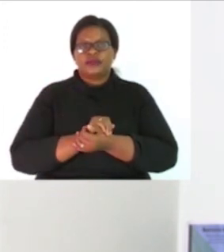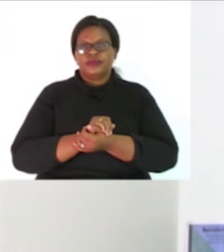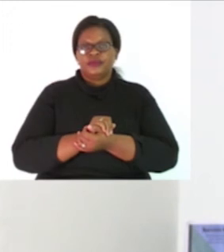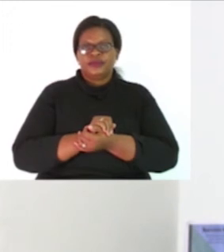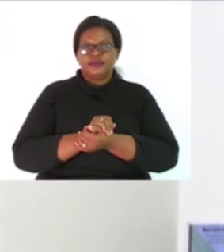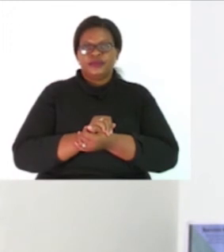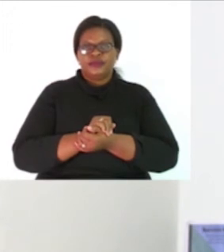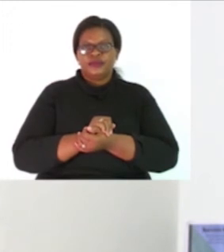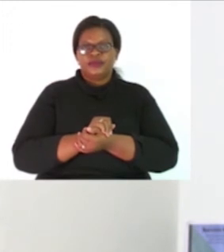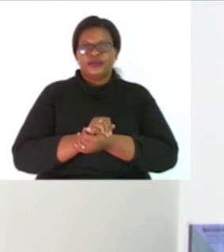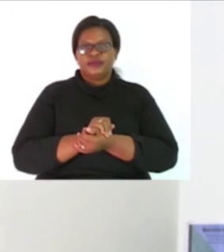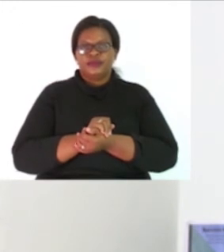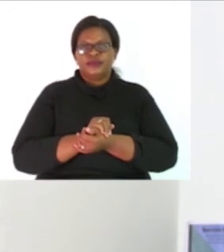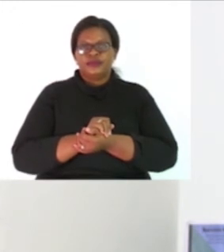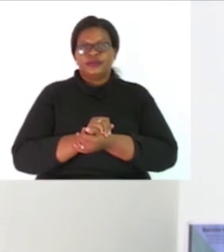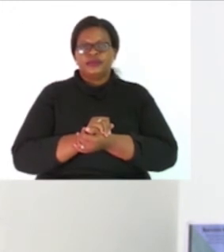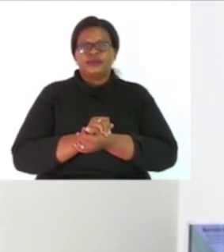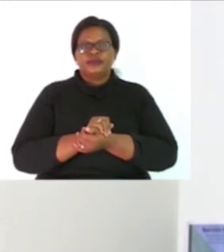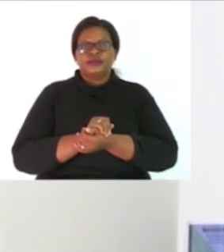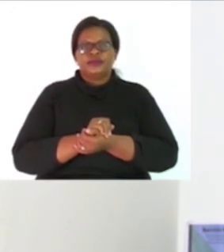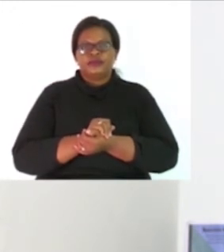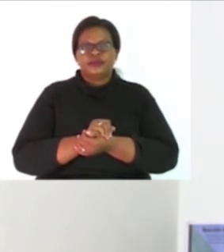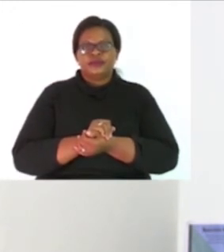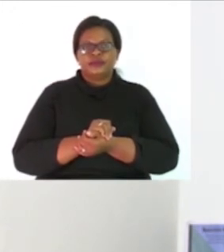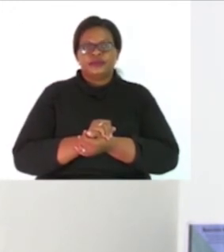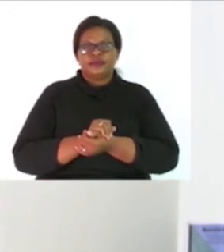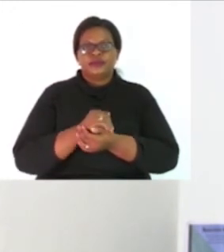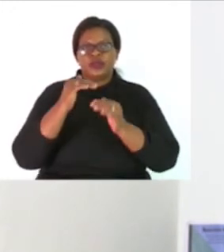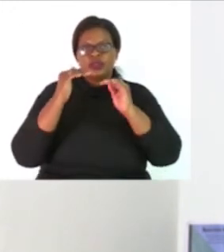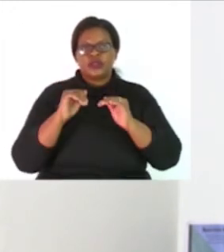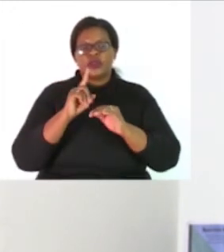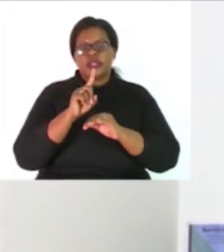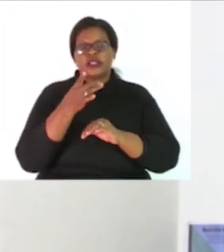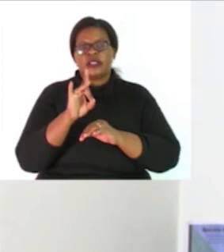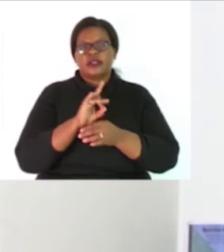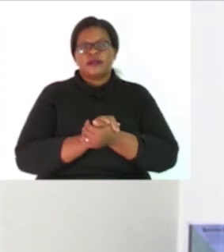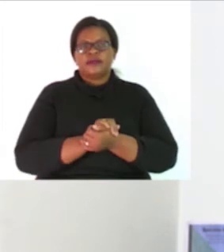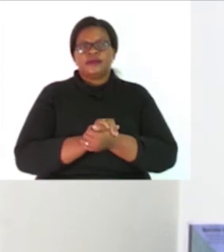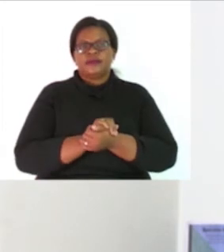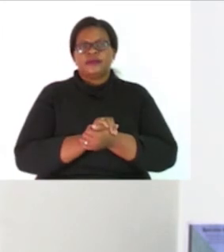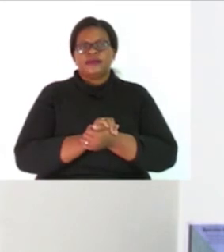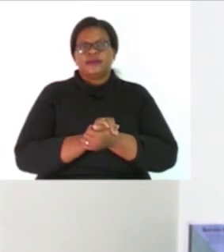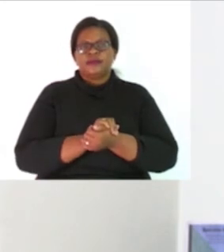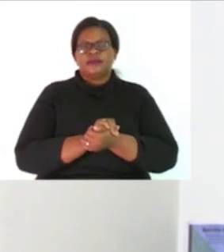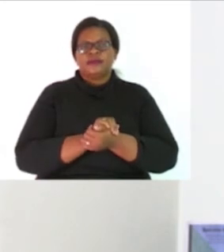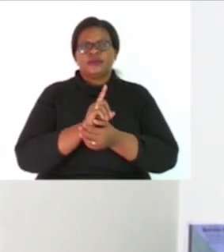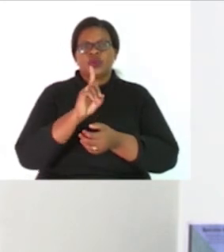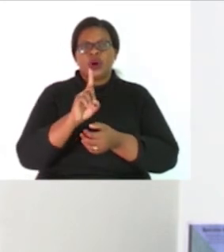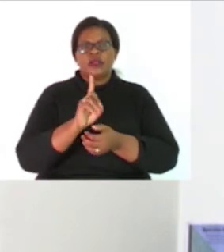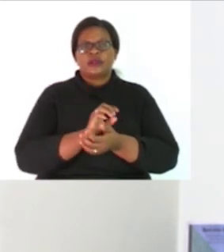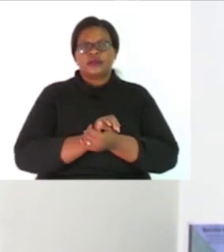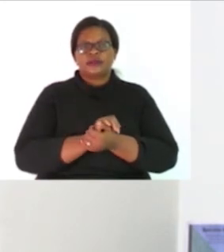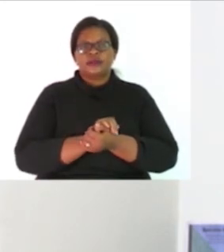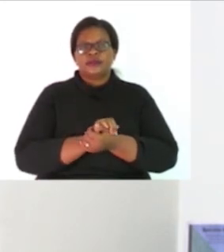12. Good. Smart boy. Okay, let's go to 18. What about 18?